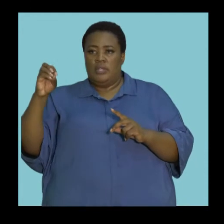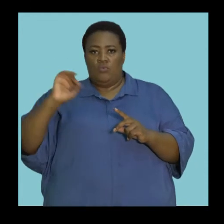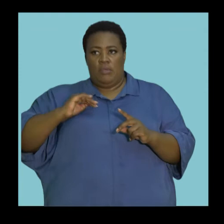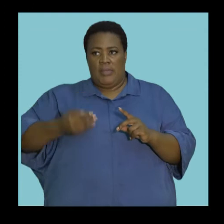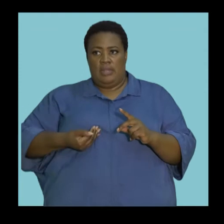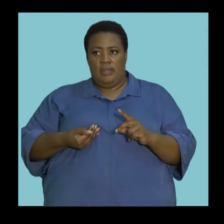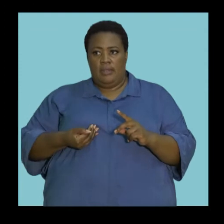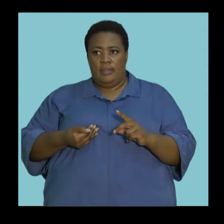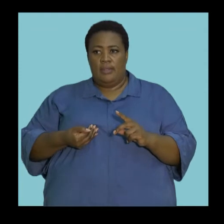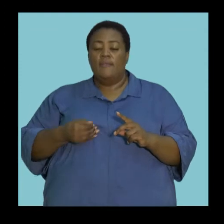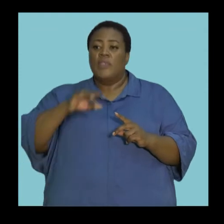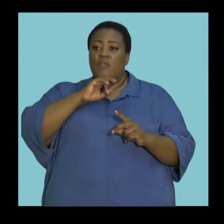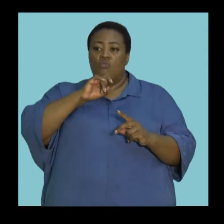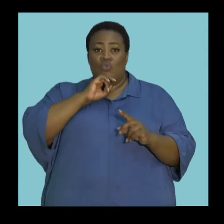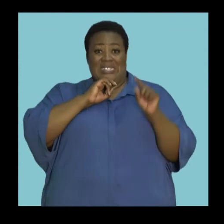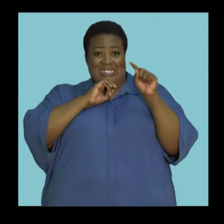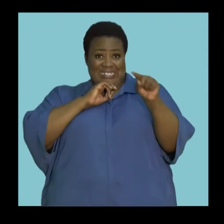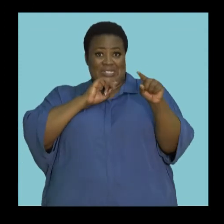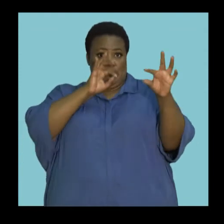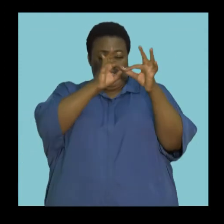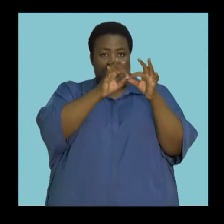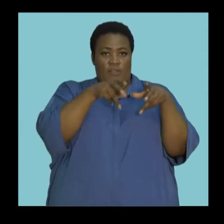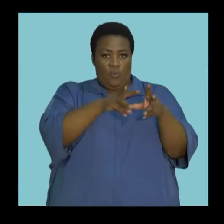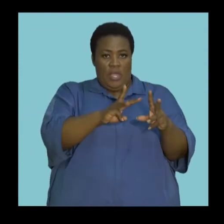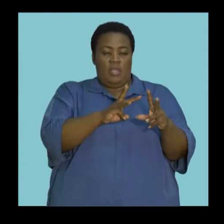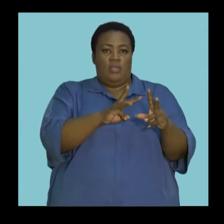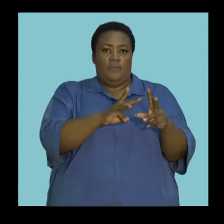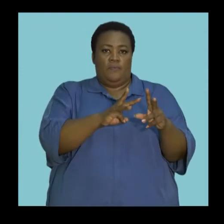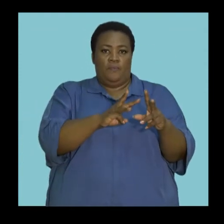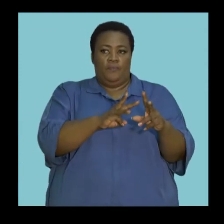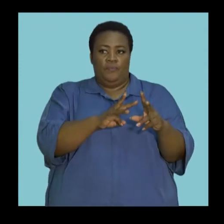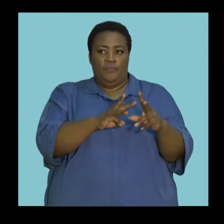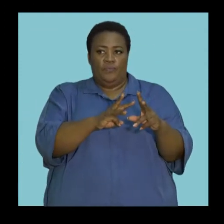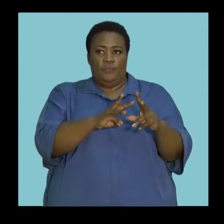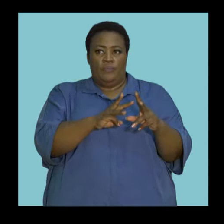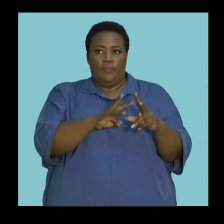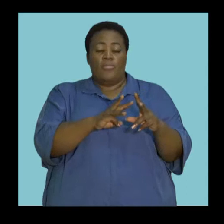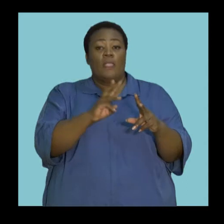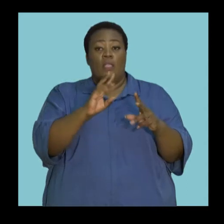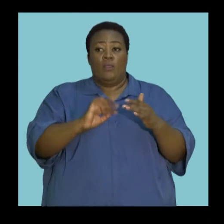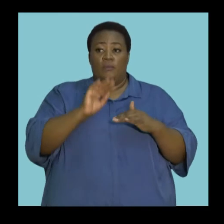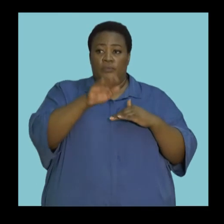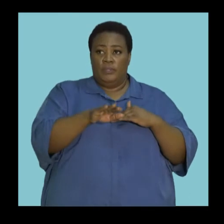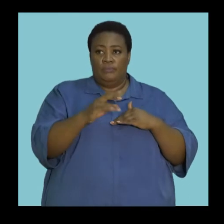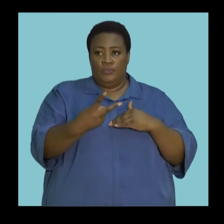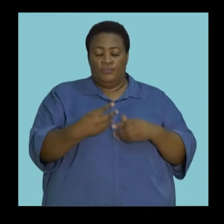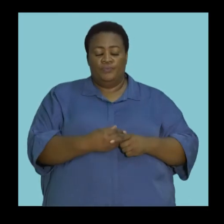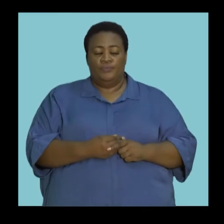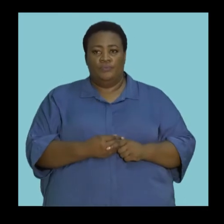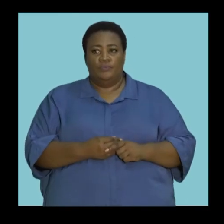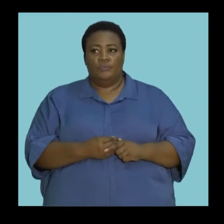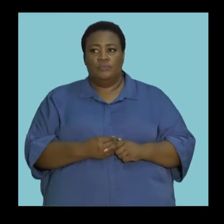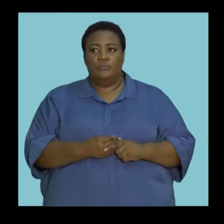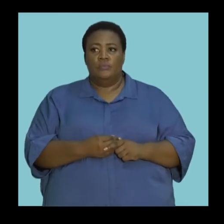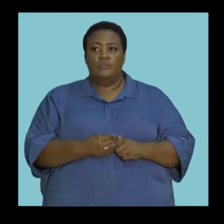now using this specific method of sterilization. What happens next? We